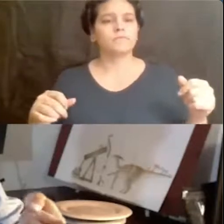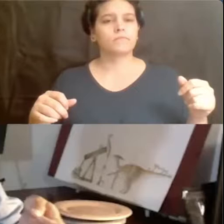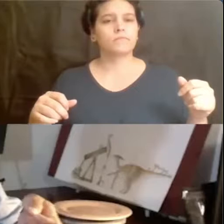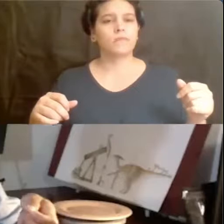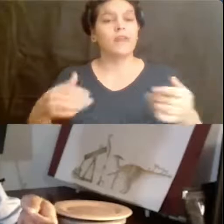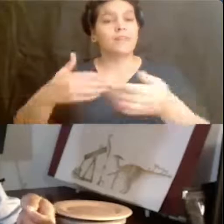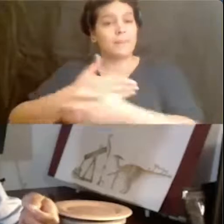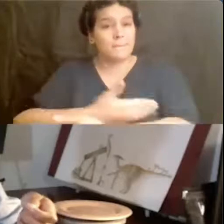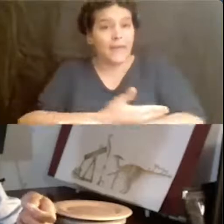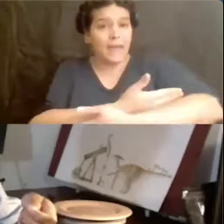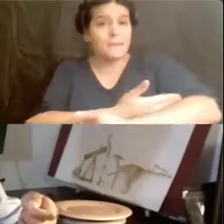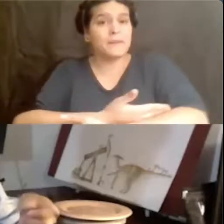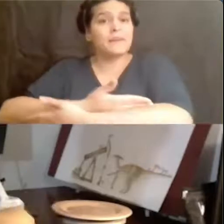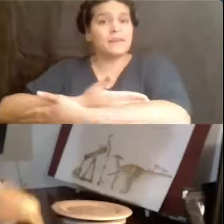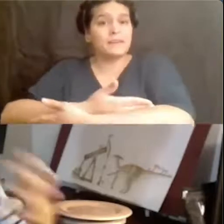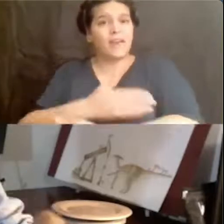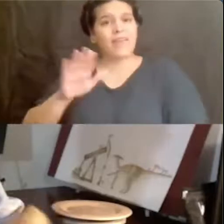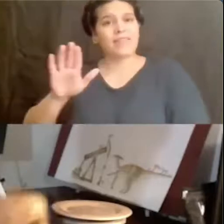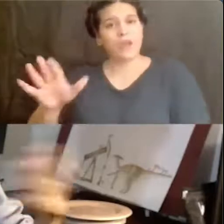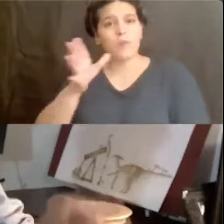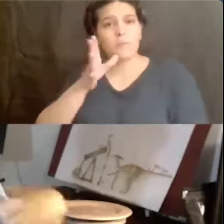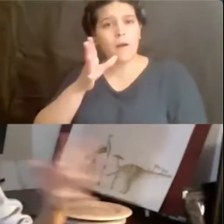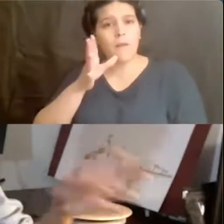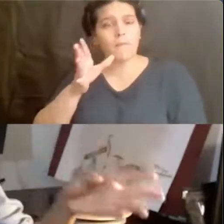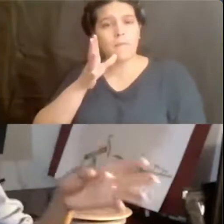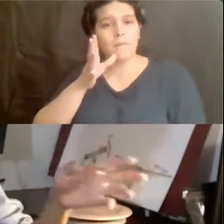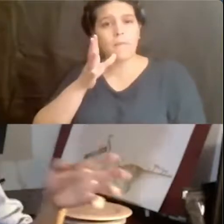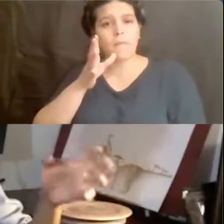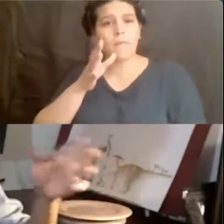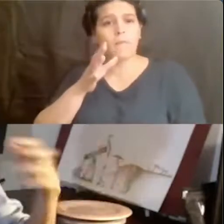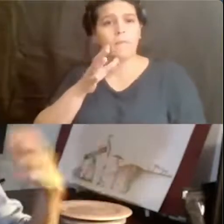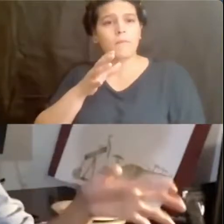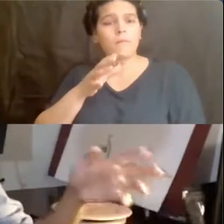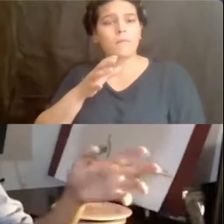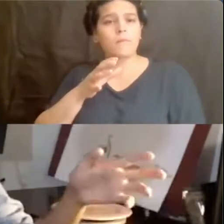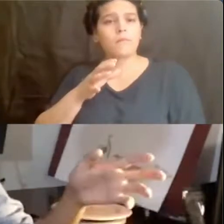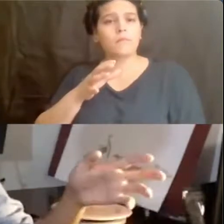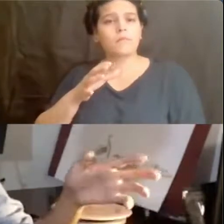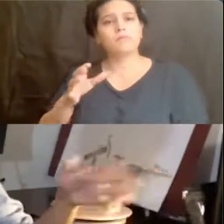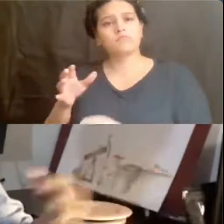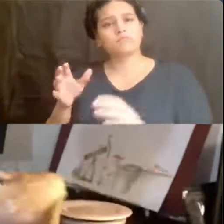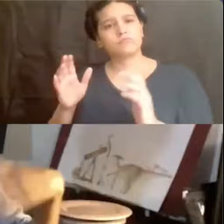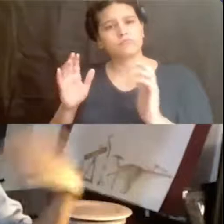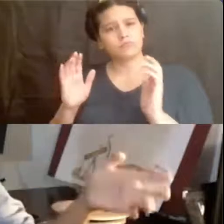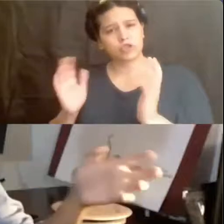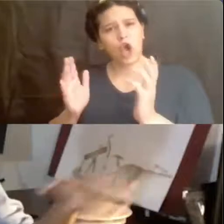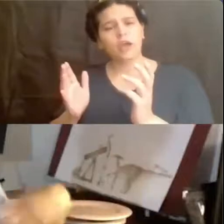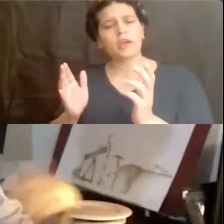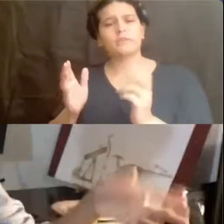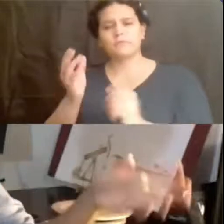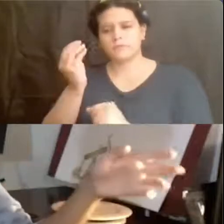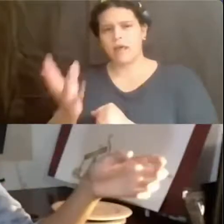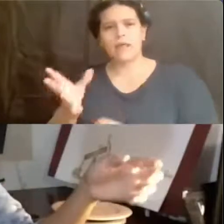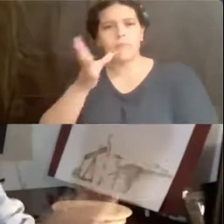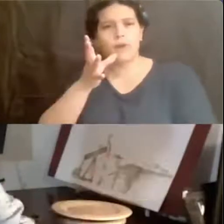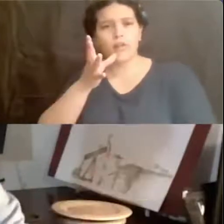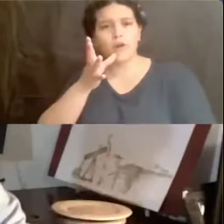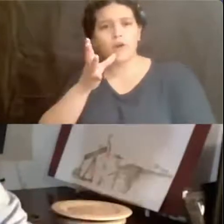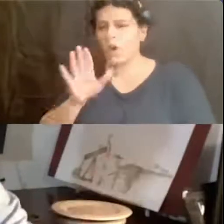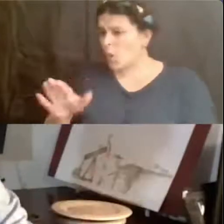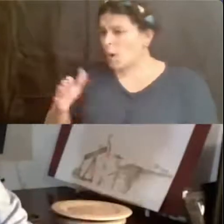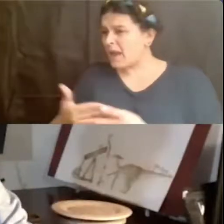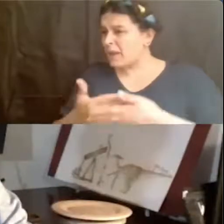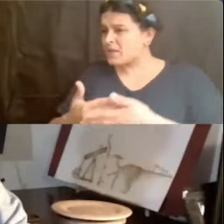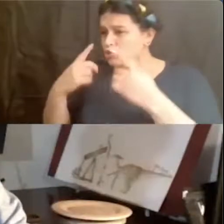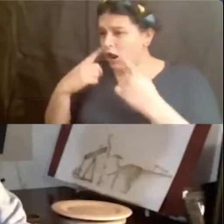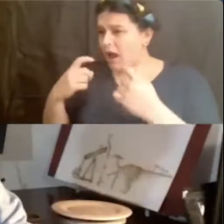baby's mom is talking to the baby. The mother it's telling the mother that the baby's crying,